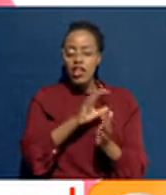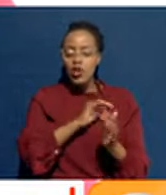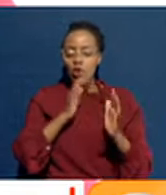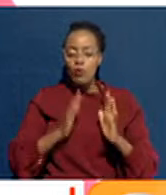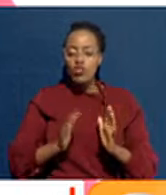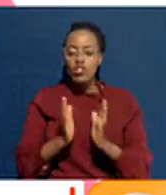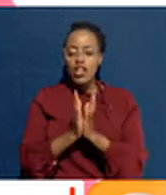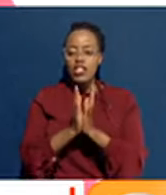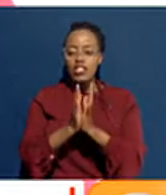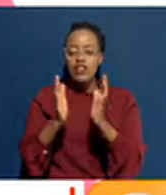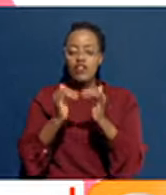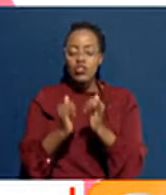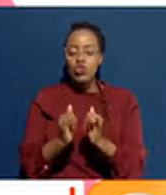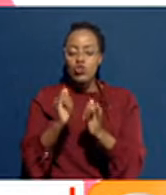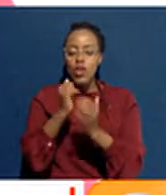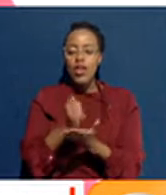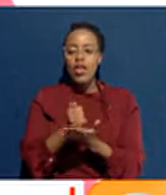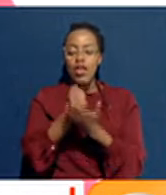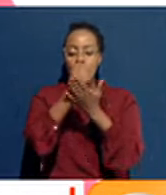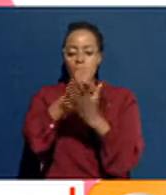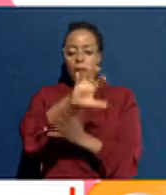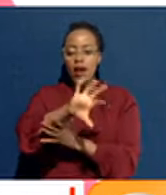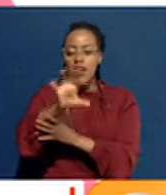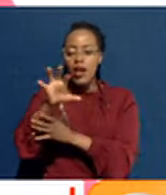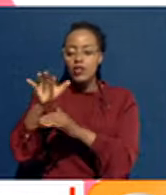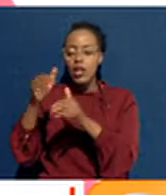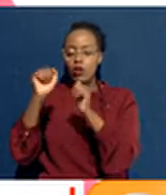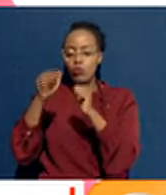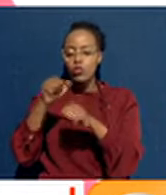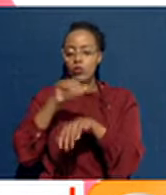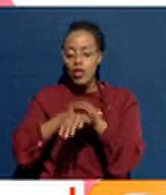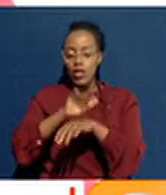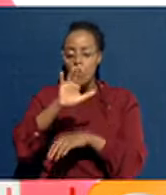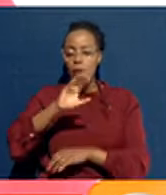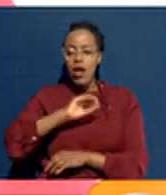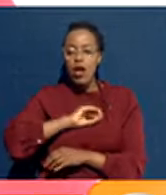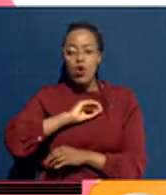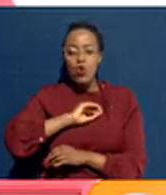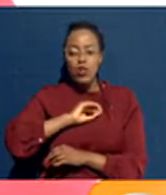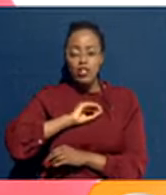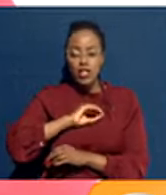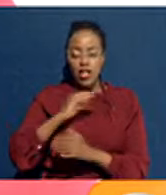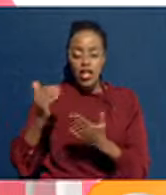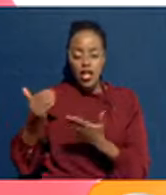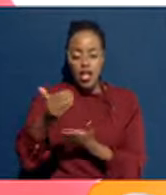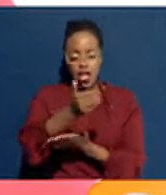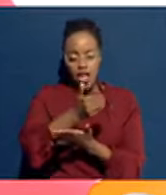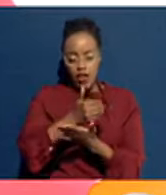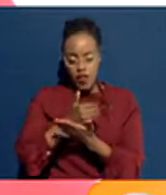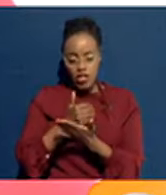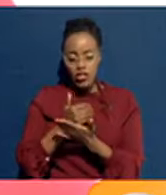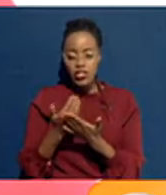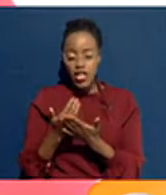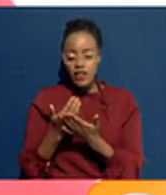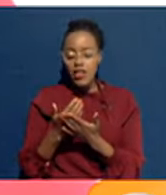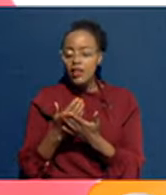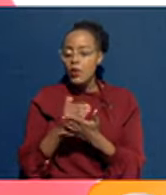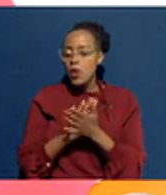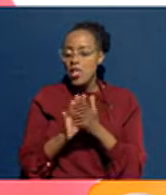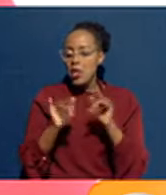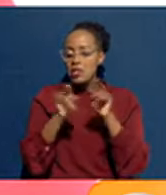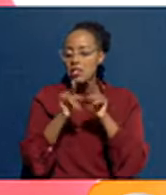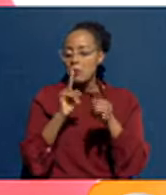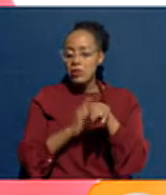General to try and help counties in terms of how to raise their own revenues without also at the